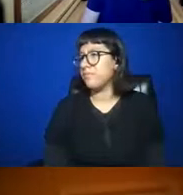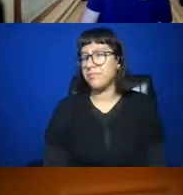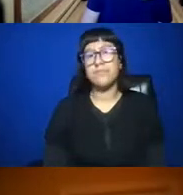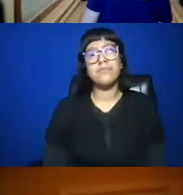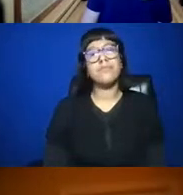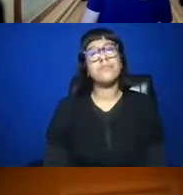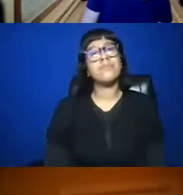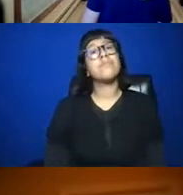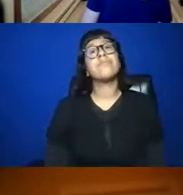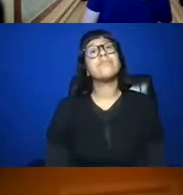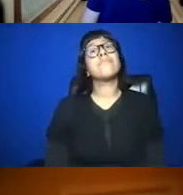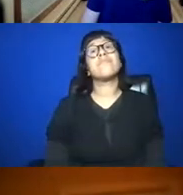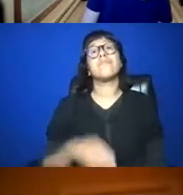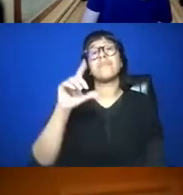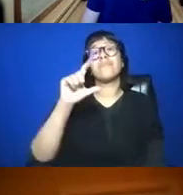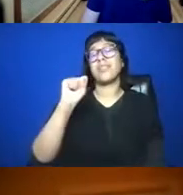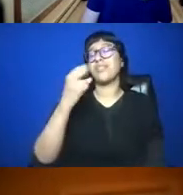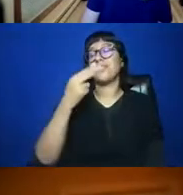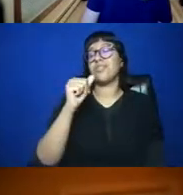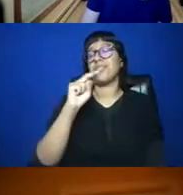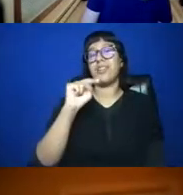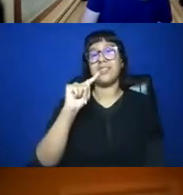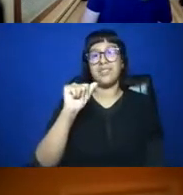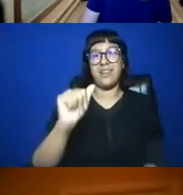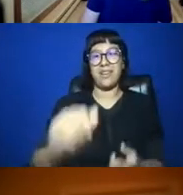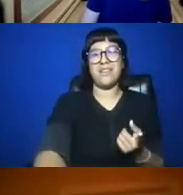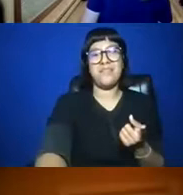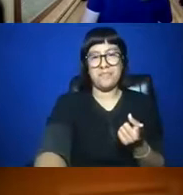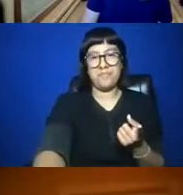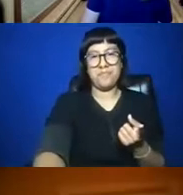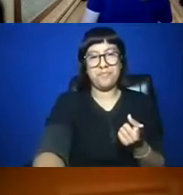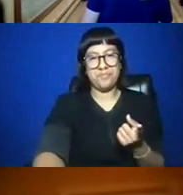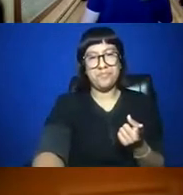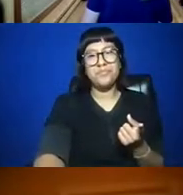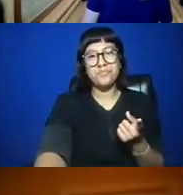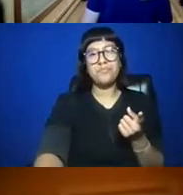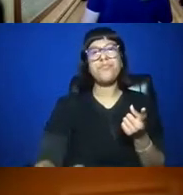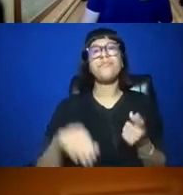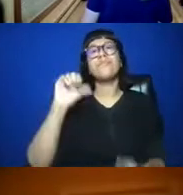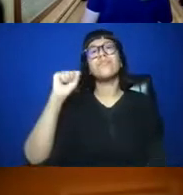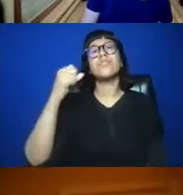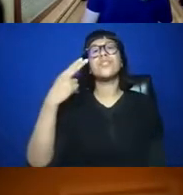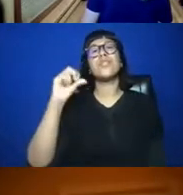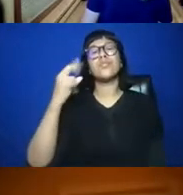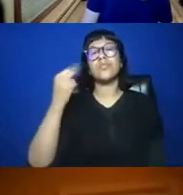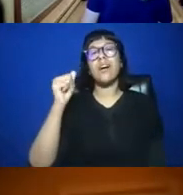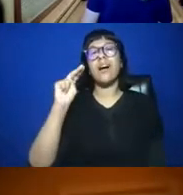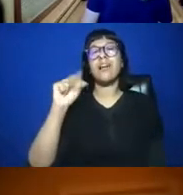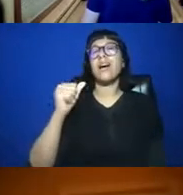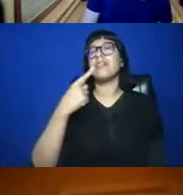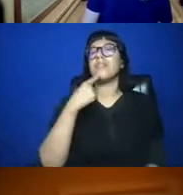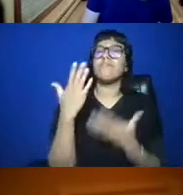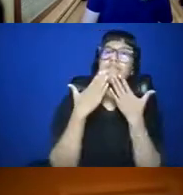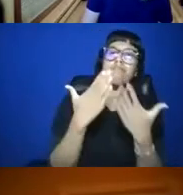And I just want to say out loud, Shoshana Bass posted, I just want to appreciate everyone who shared generously and the Vermont Arts